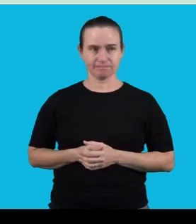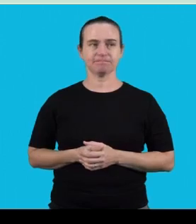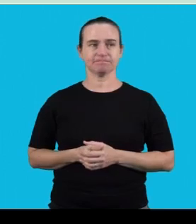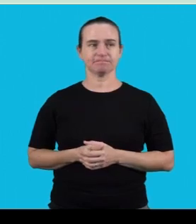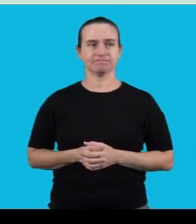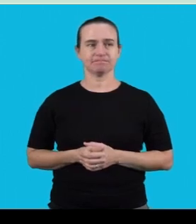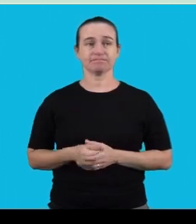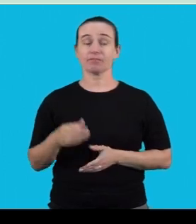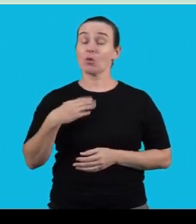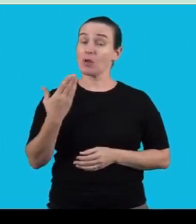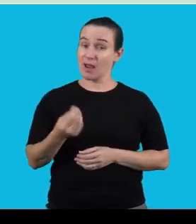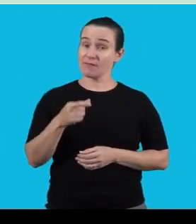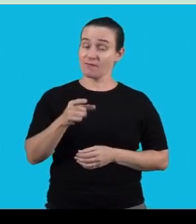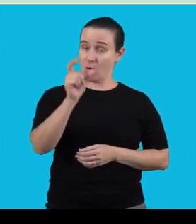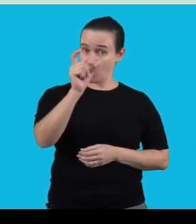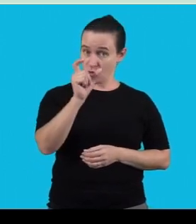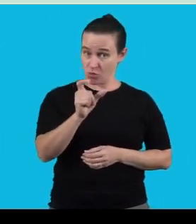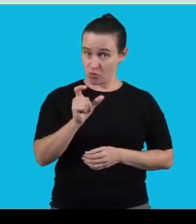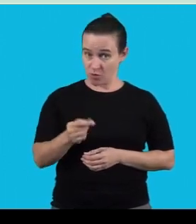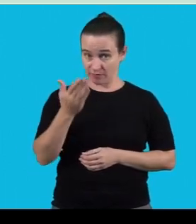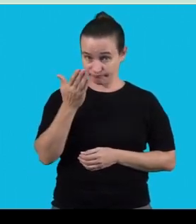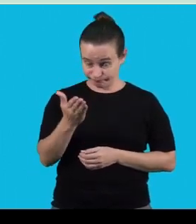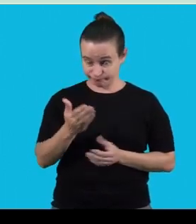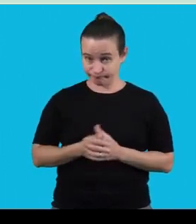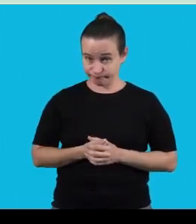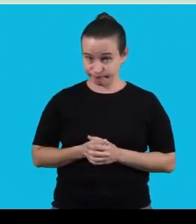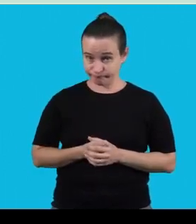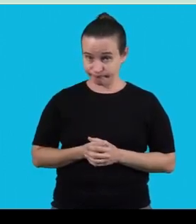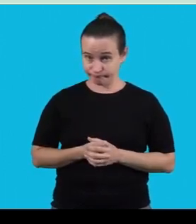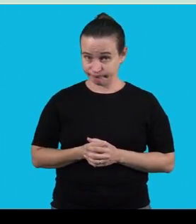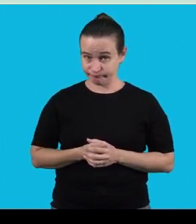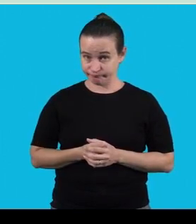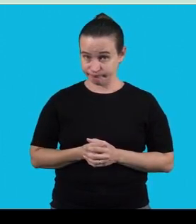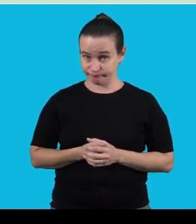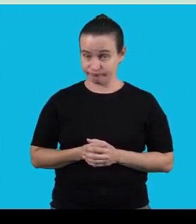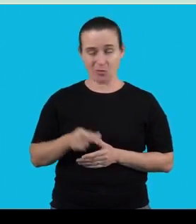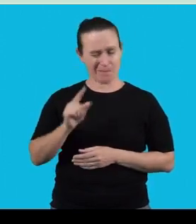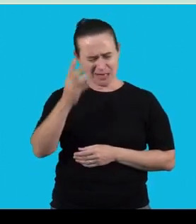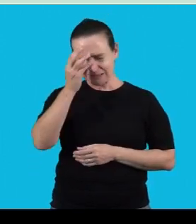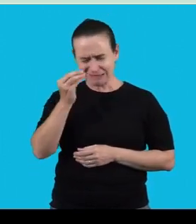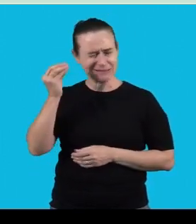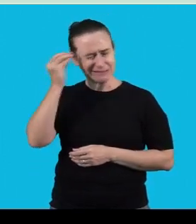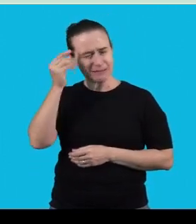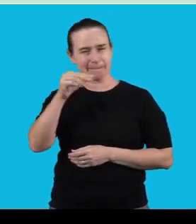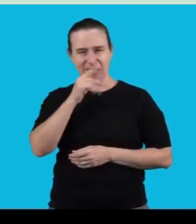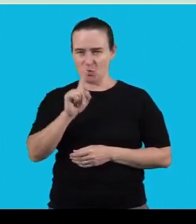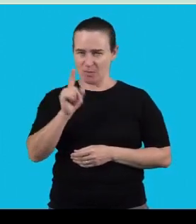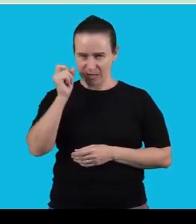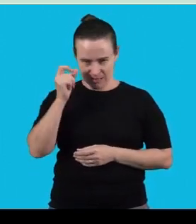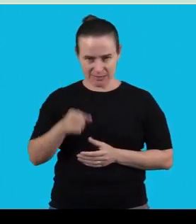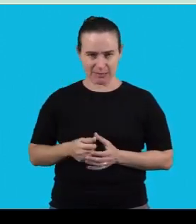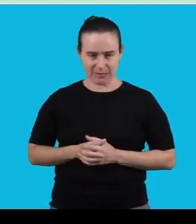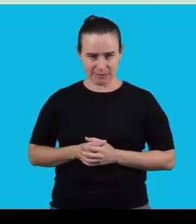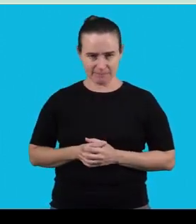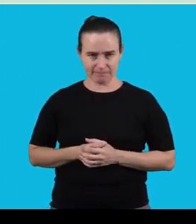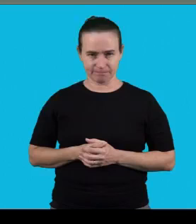balance. We do have a series of terminology that you need to acclimatize yourself with, know them and know